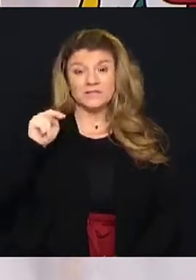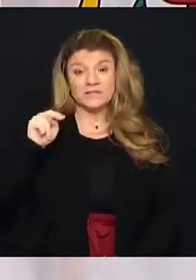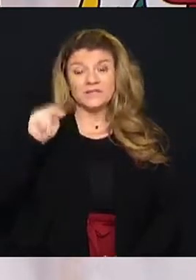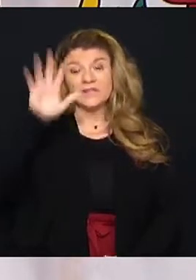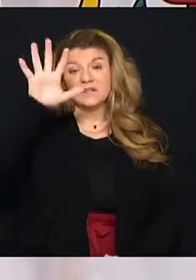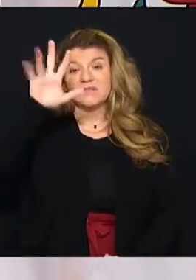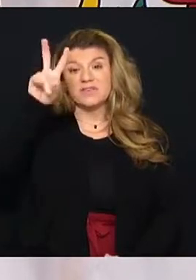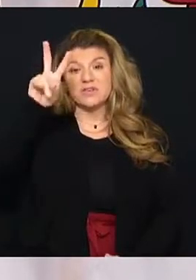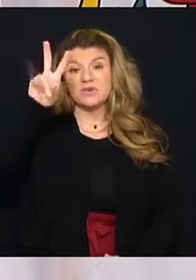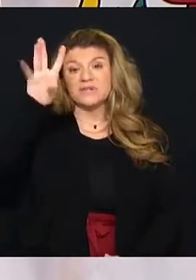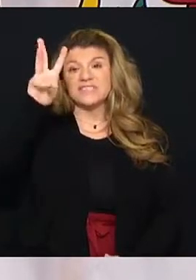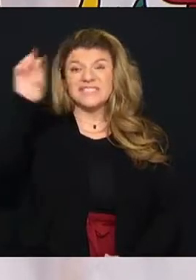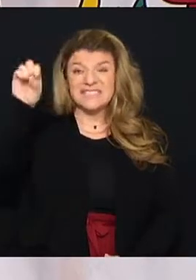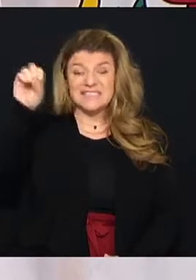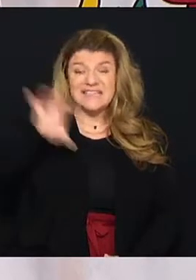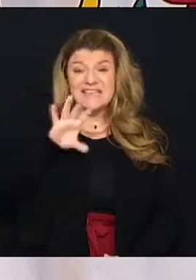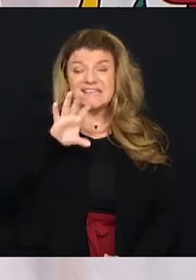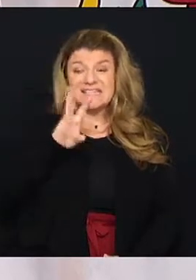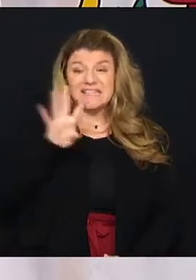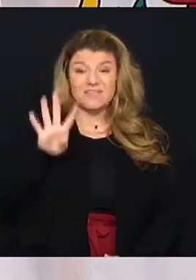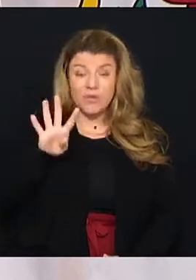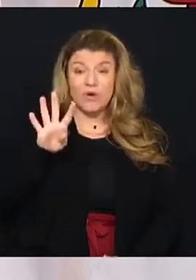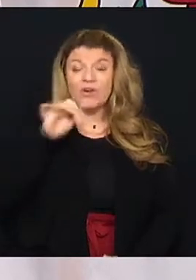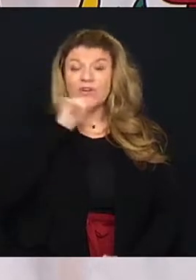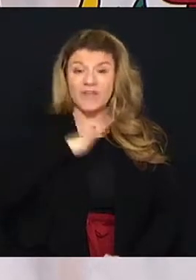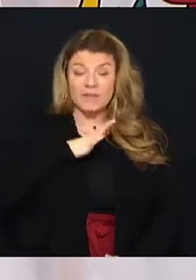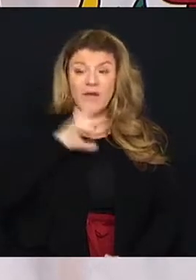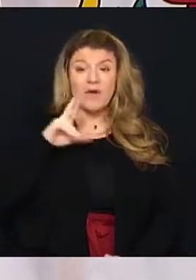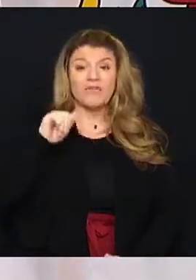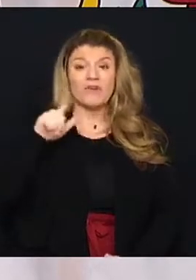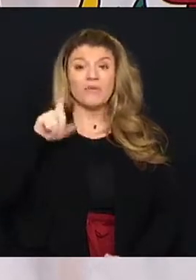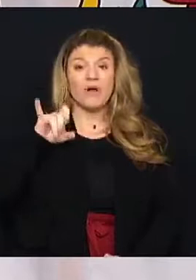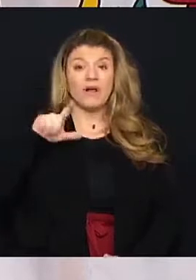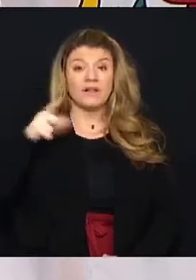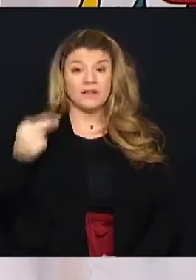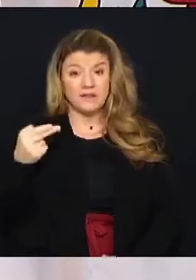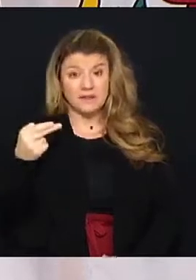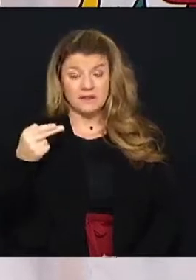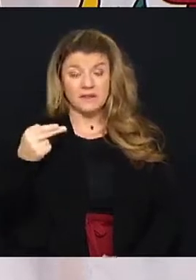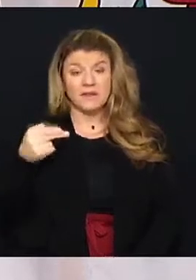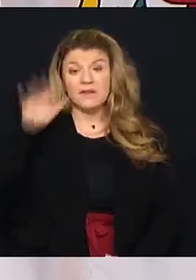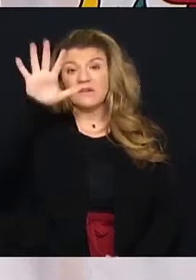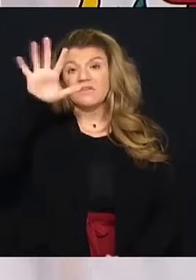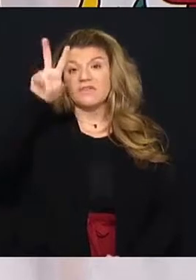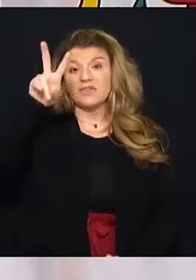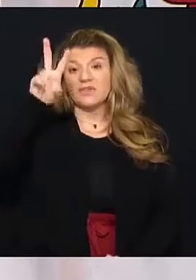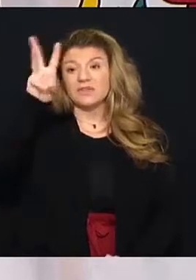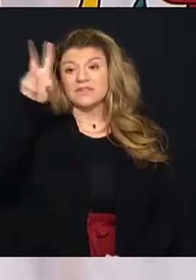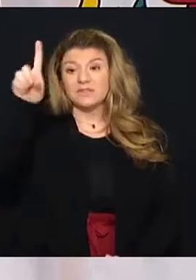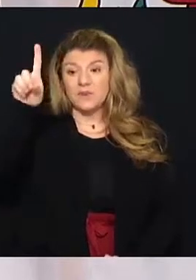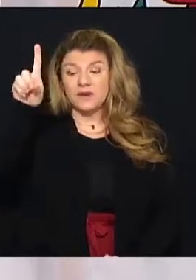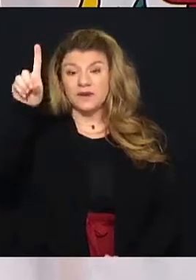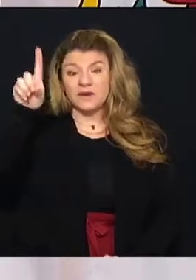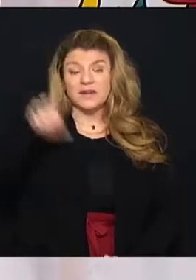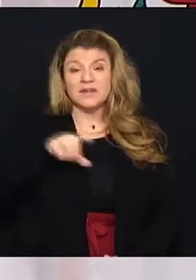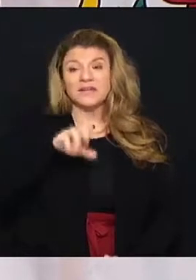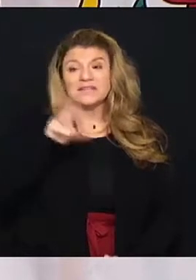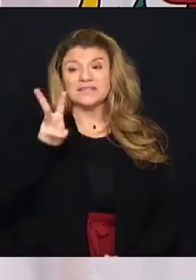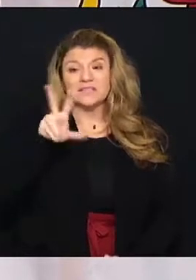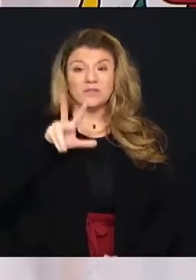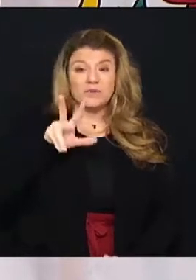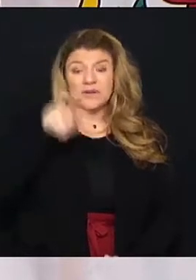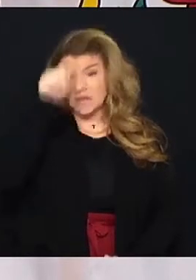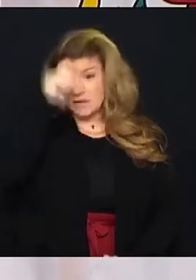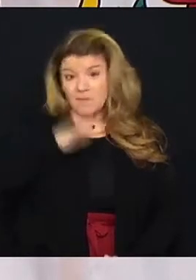The 5,260th death, a 64-year-old female from Raleigh County. The 5,261st death, a